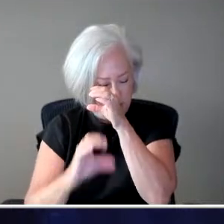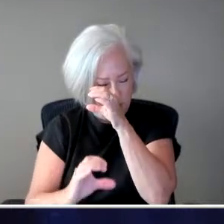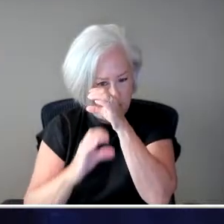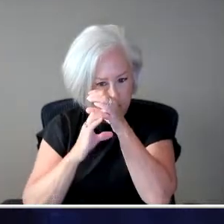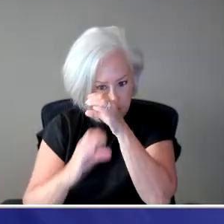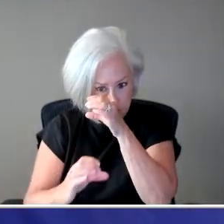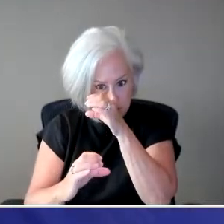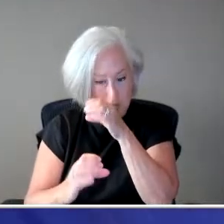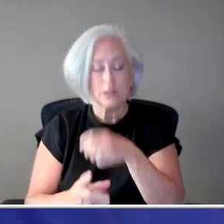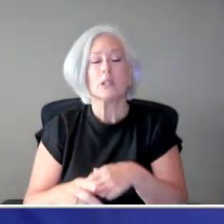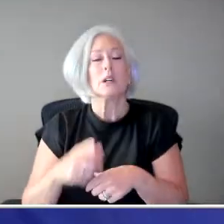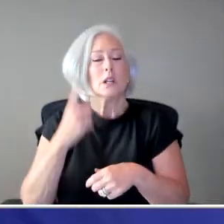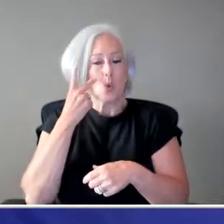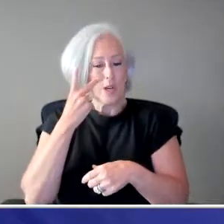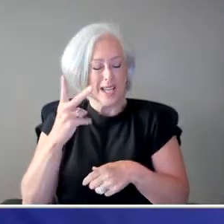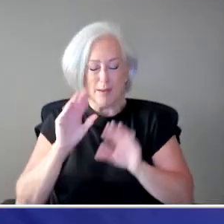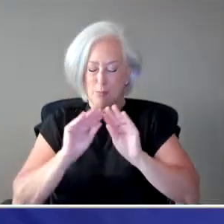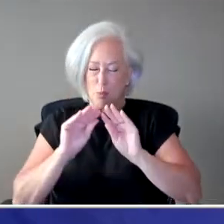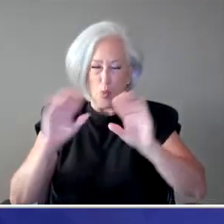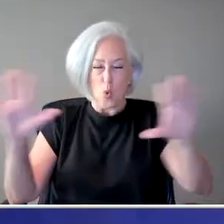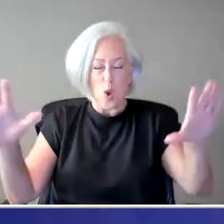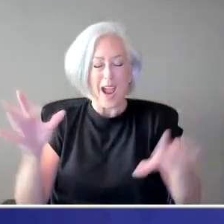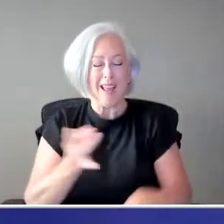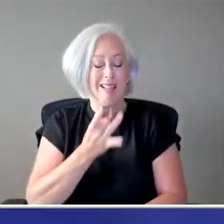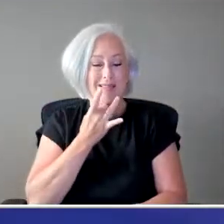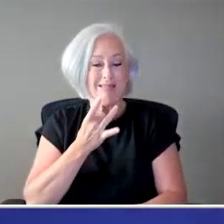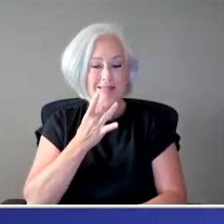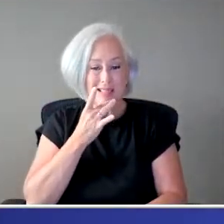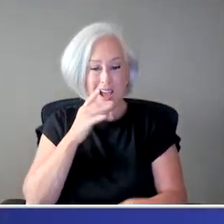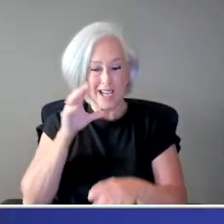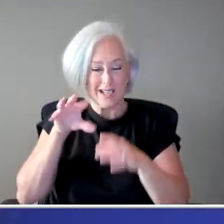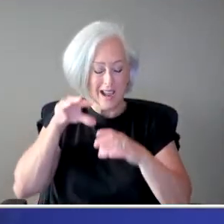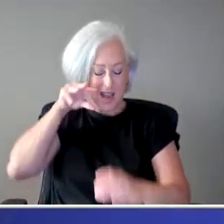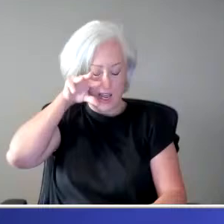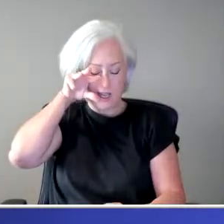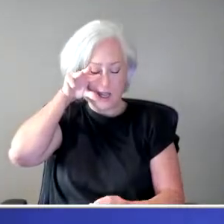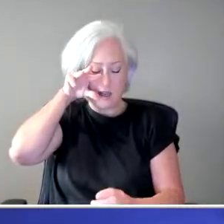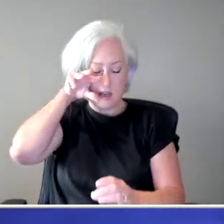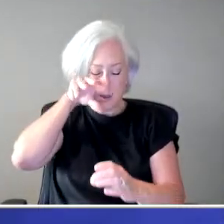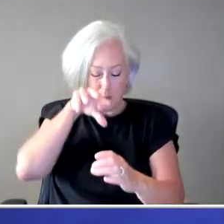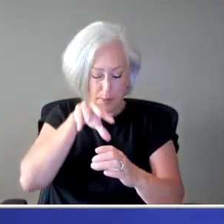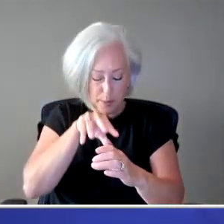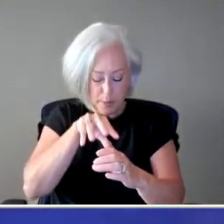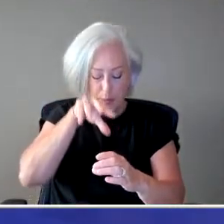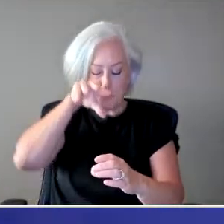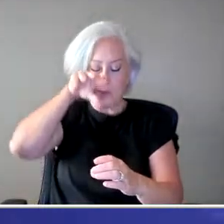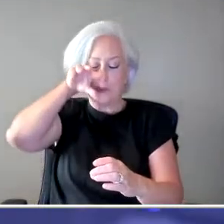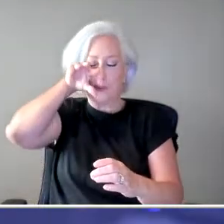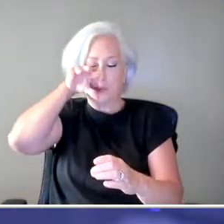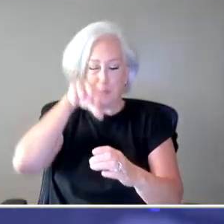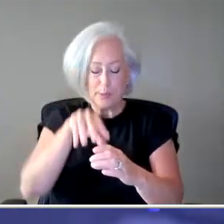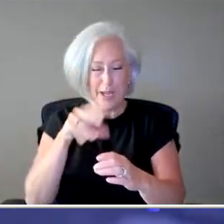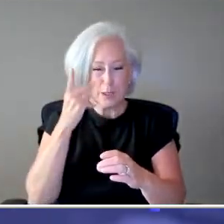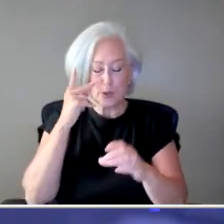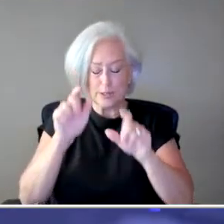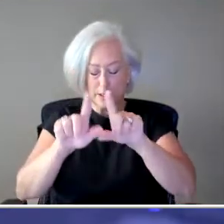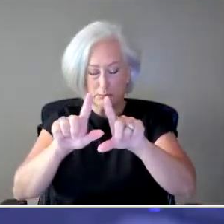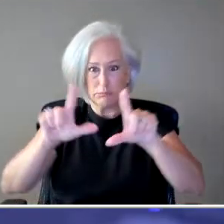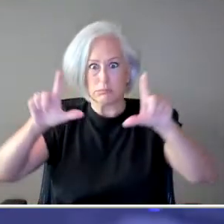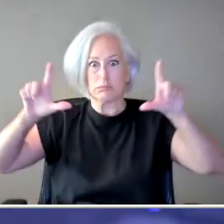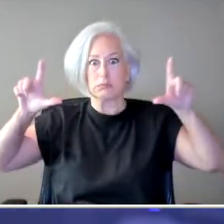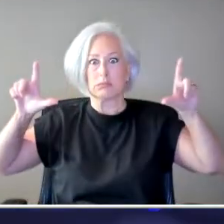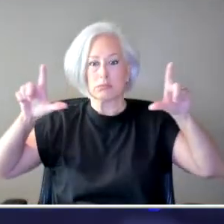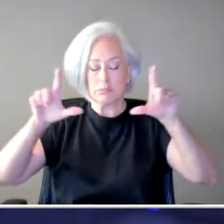magnification associated with the camera, so I can zoom in on whatever I want. And the difference between the exoscope and the microscope is the